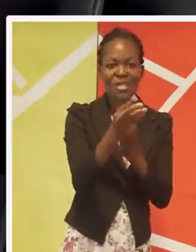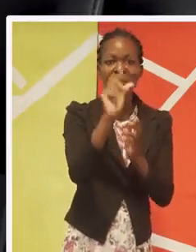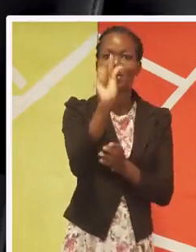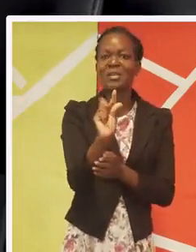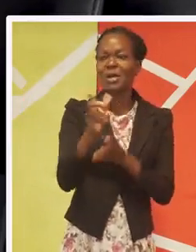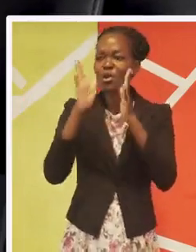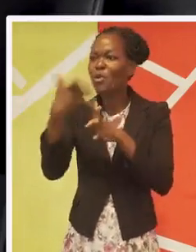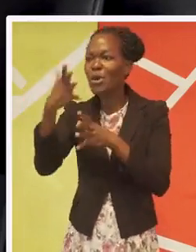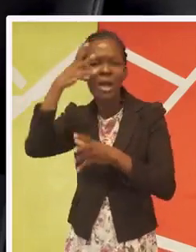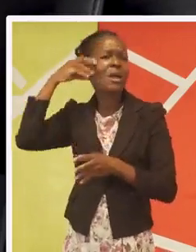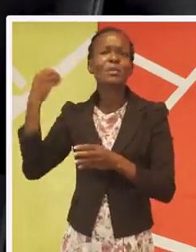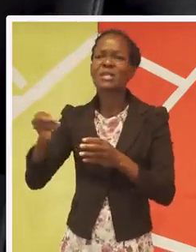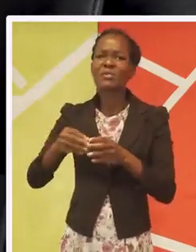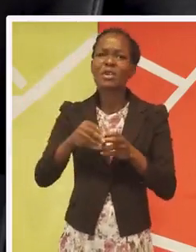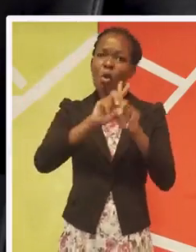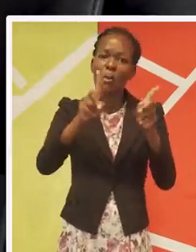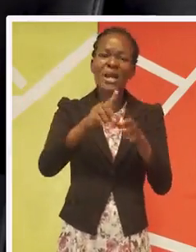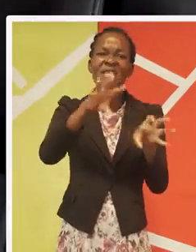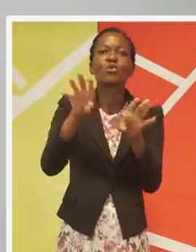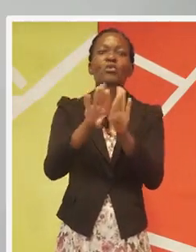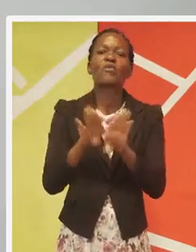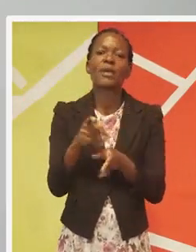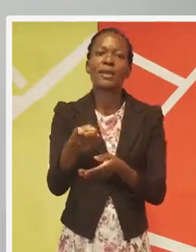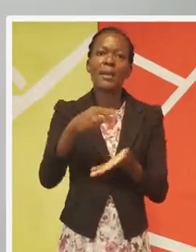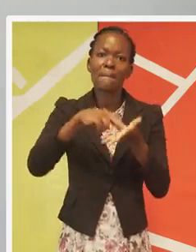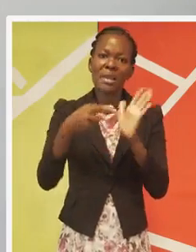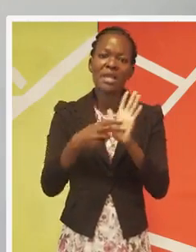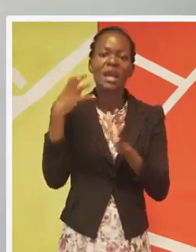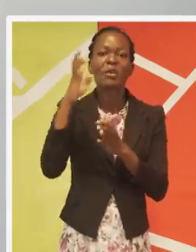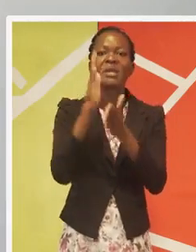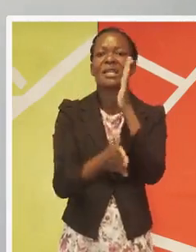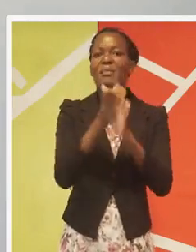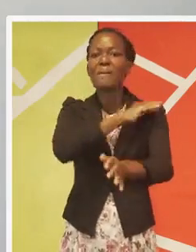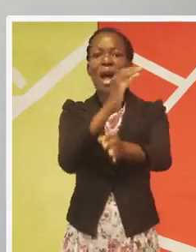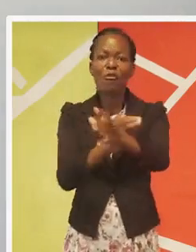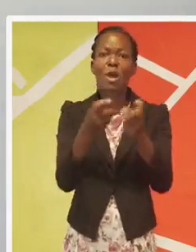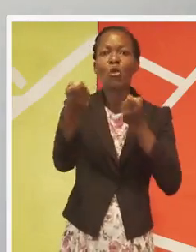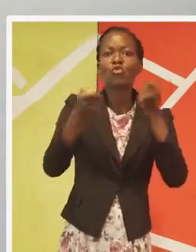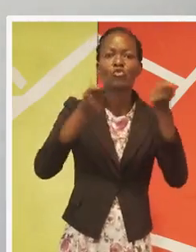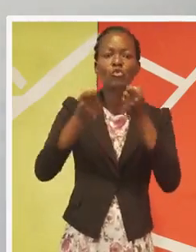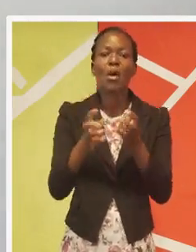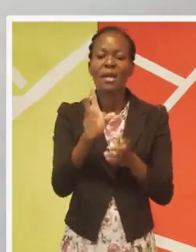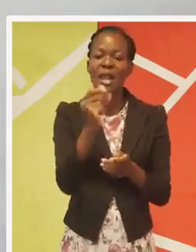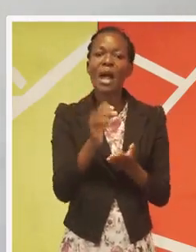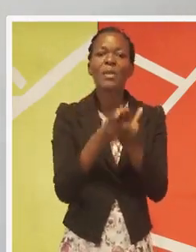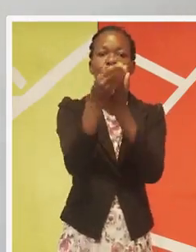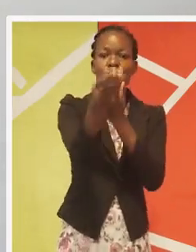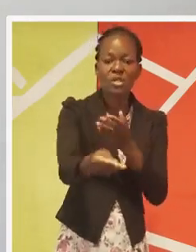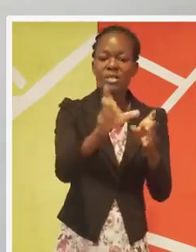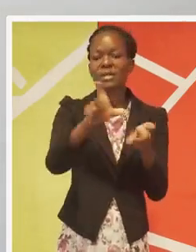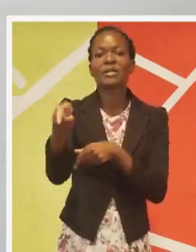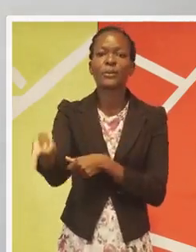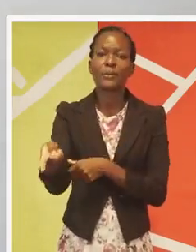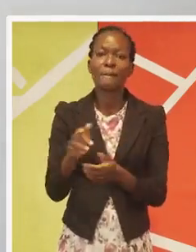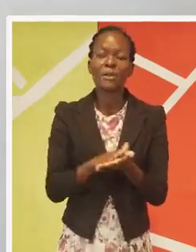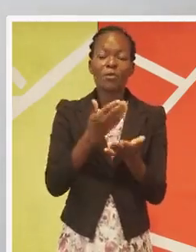country. And this is because the government is not regulating the prices. And this is a way of promoting